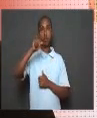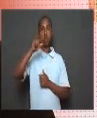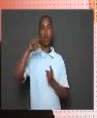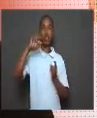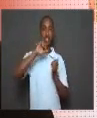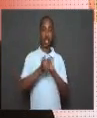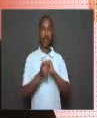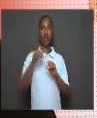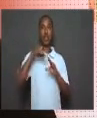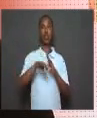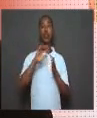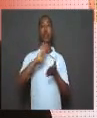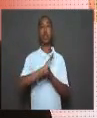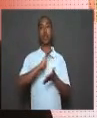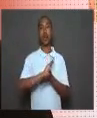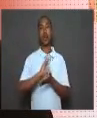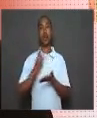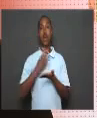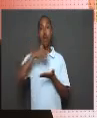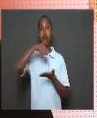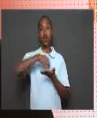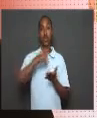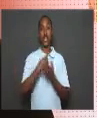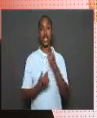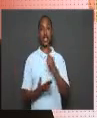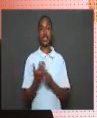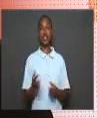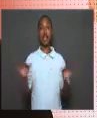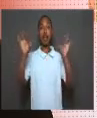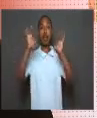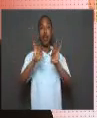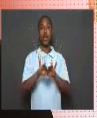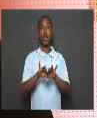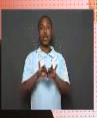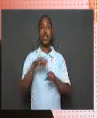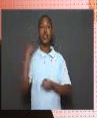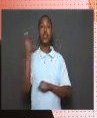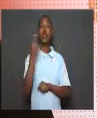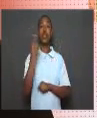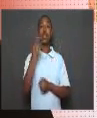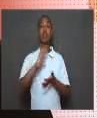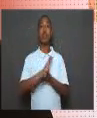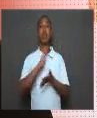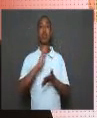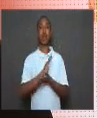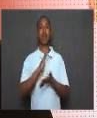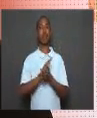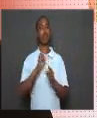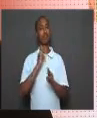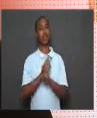paper. We also discussed the importance of using paper